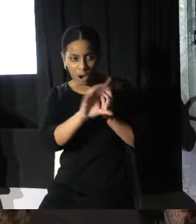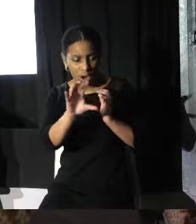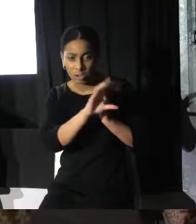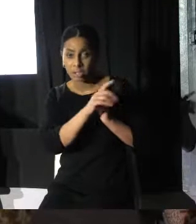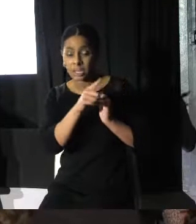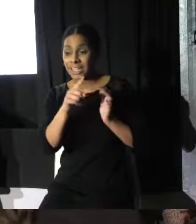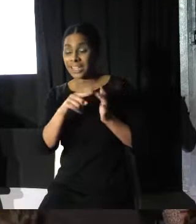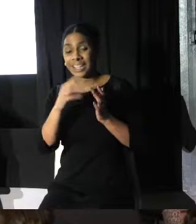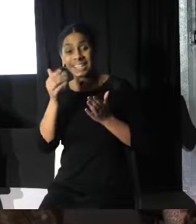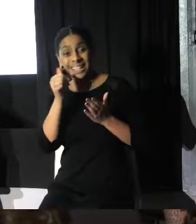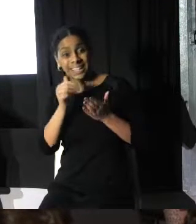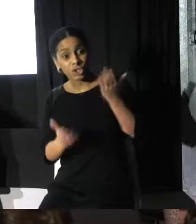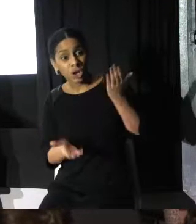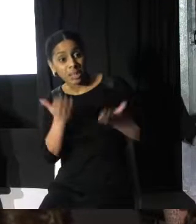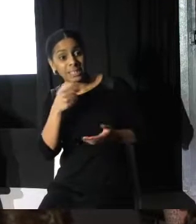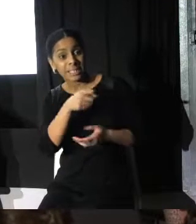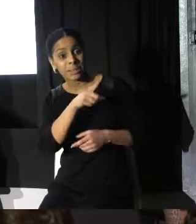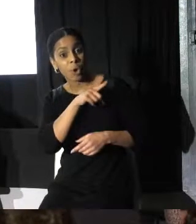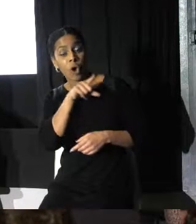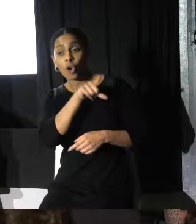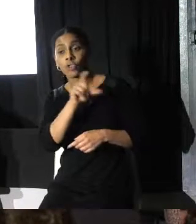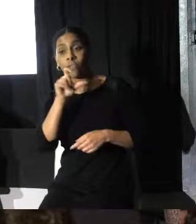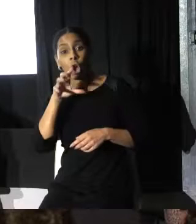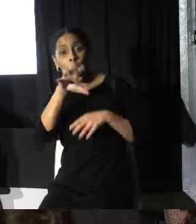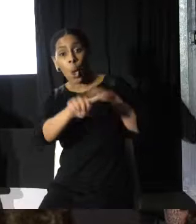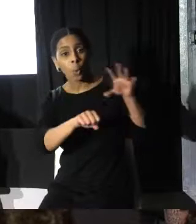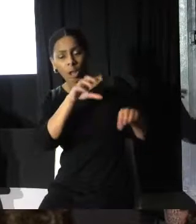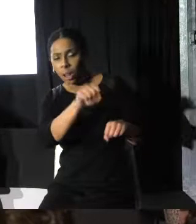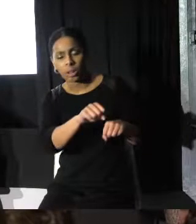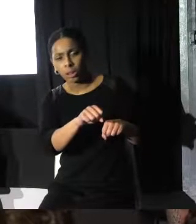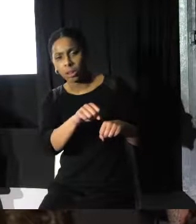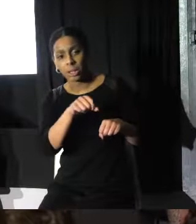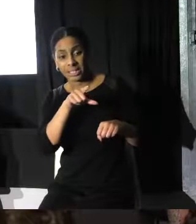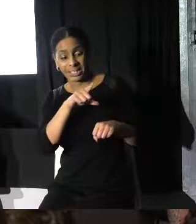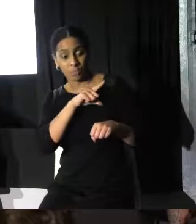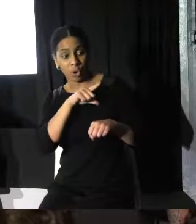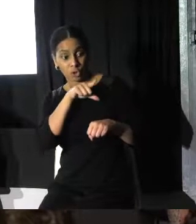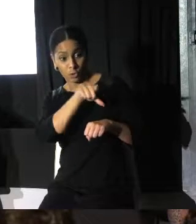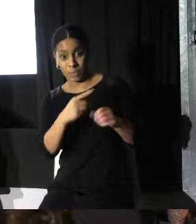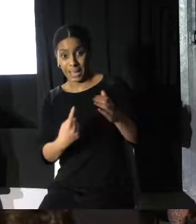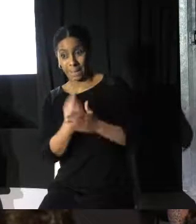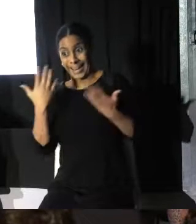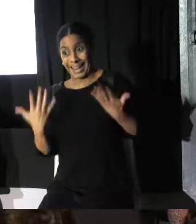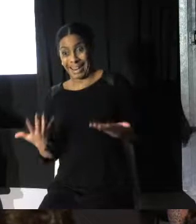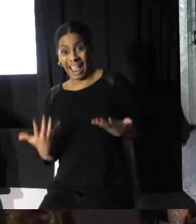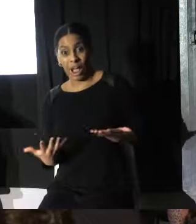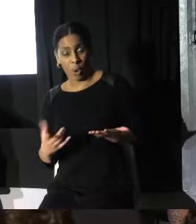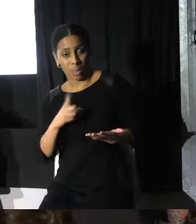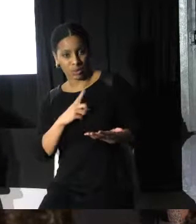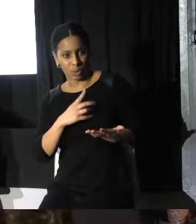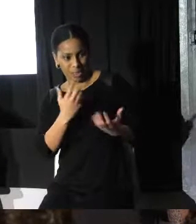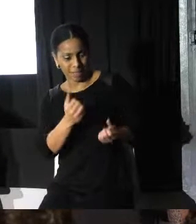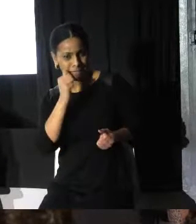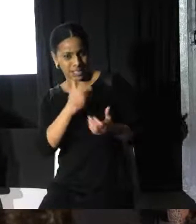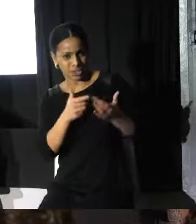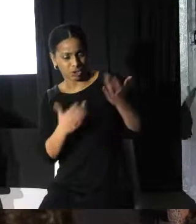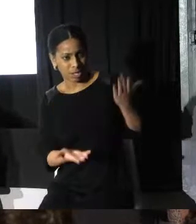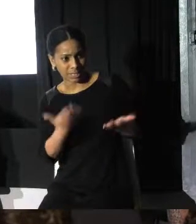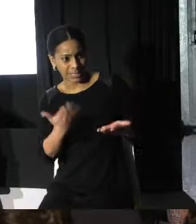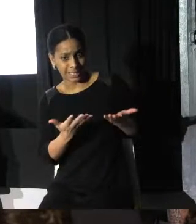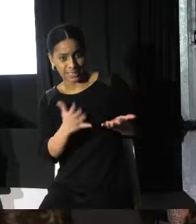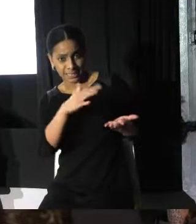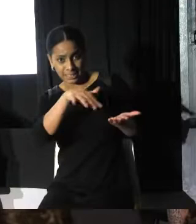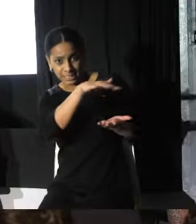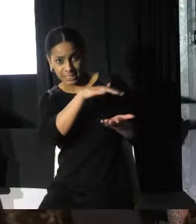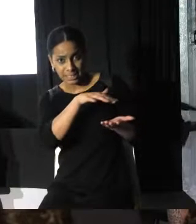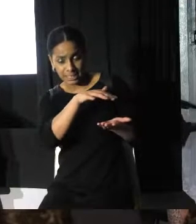so much a product of the colonial things, it's about a product of now, you know, and after all, you know, sort of we